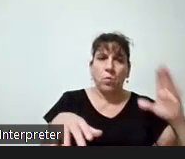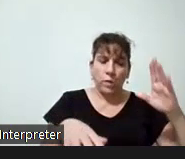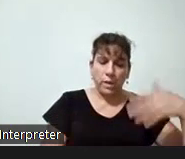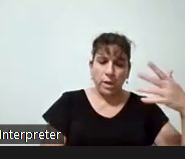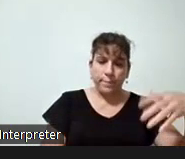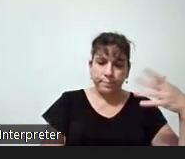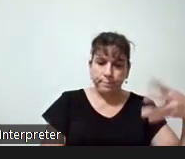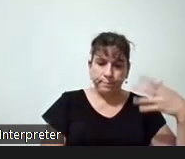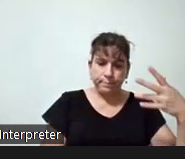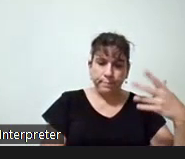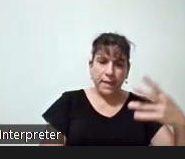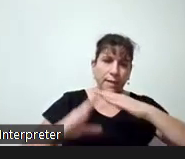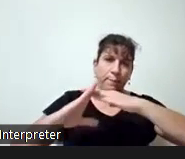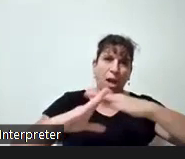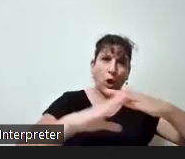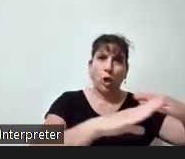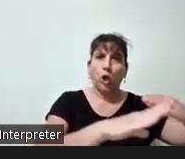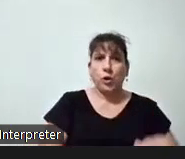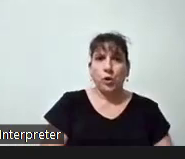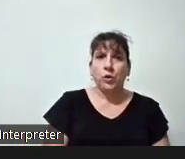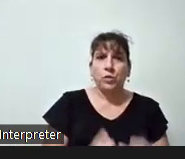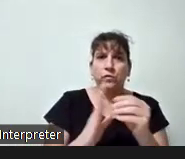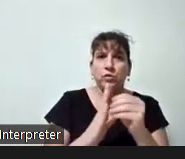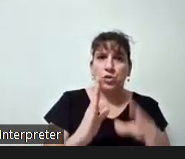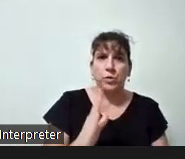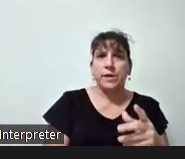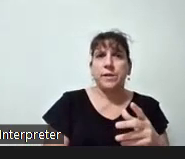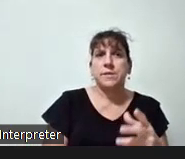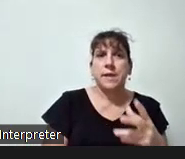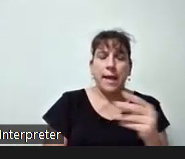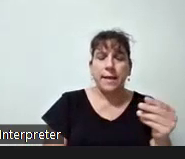it a significant barrier to students. And